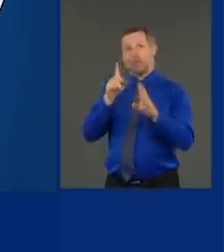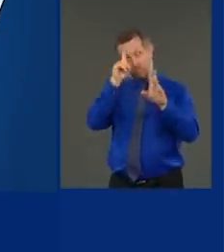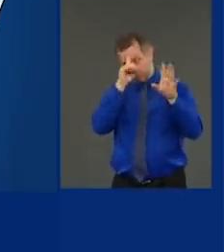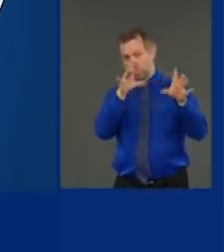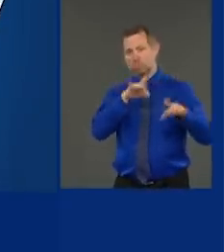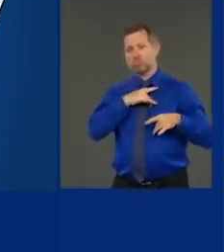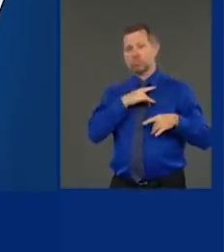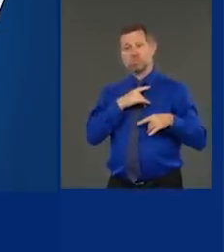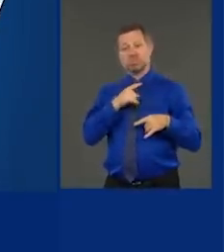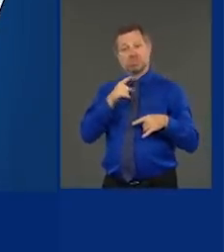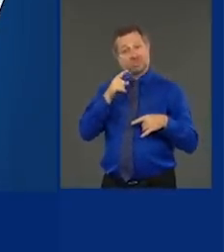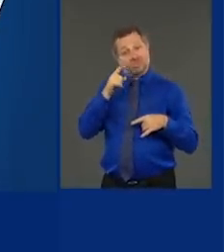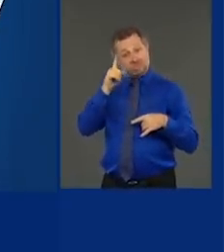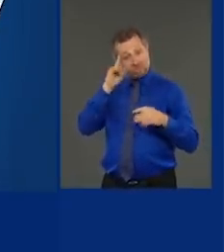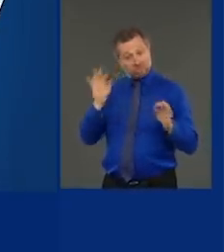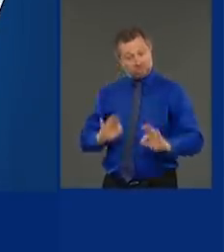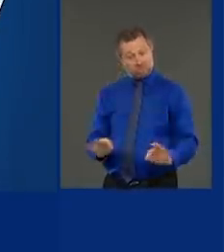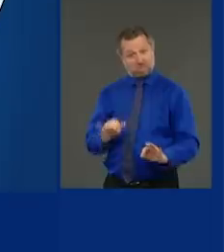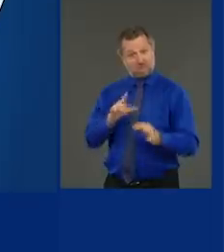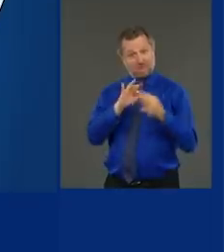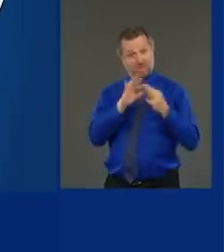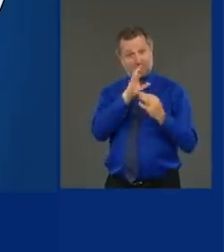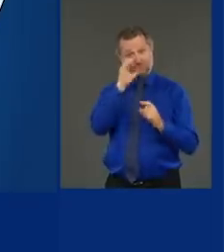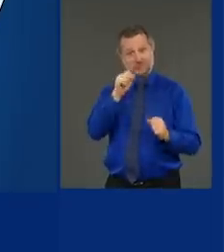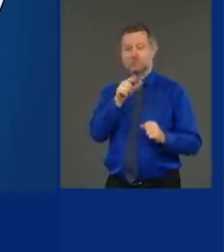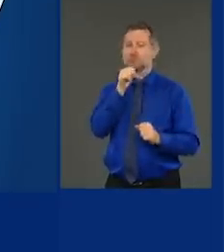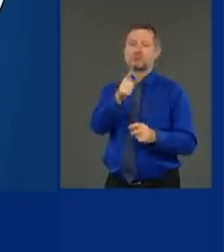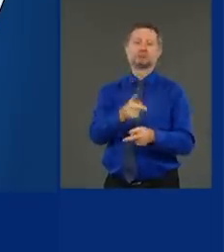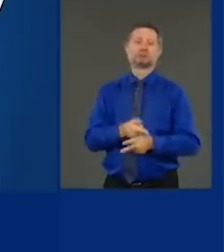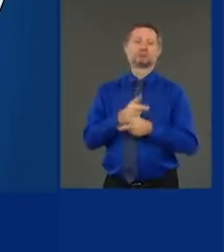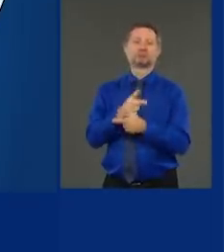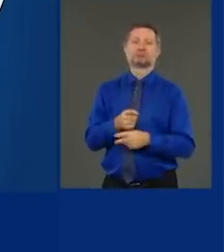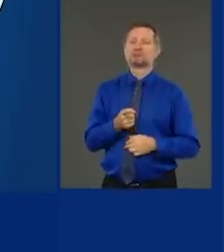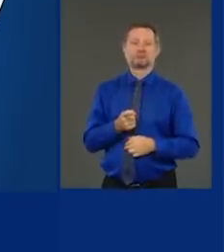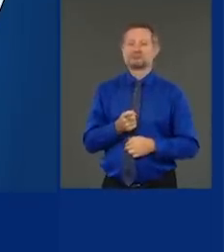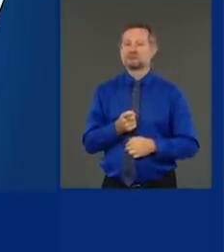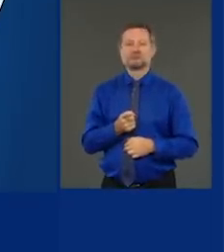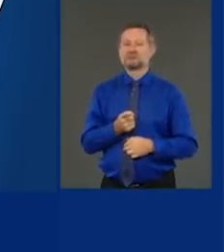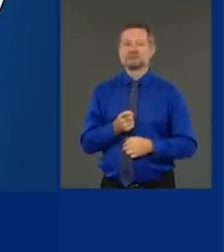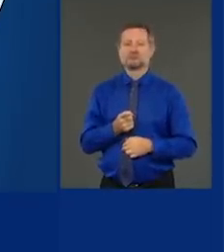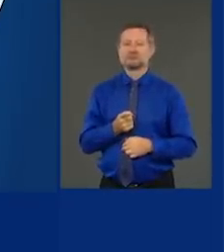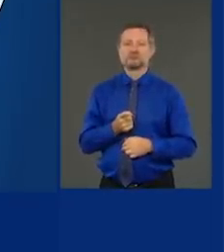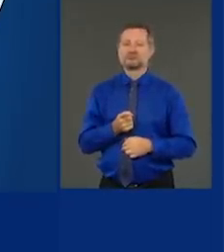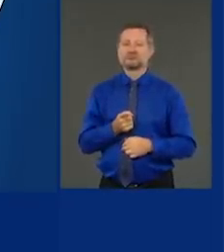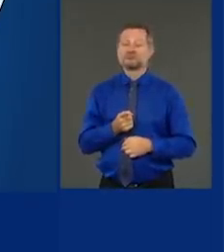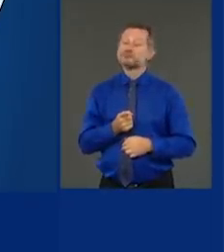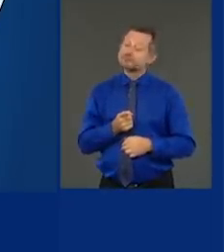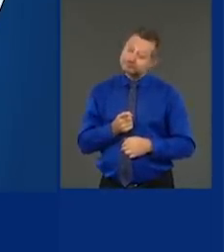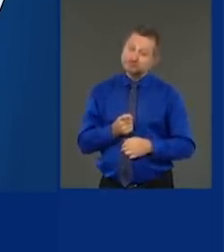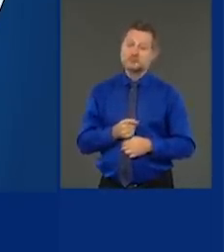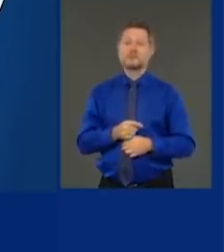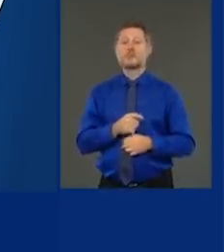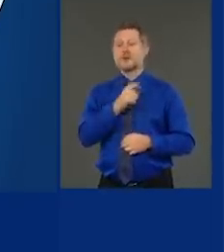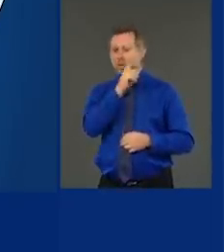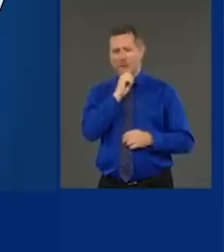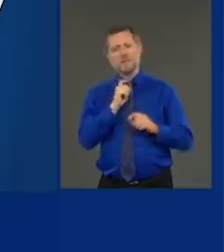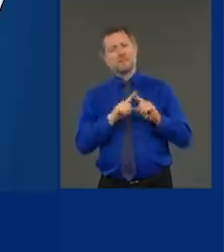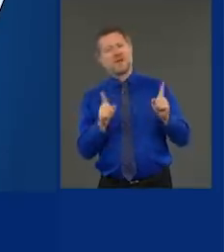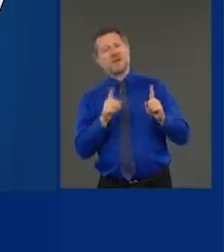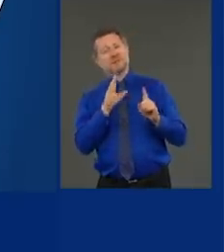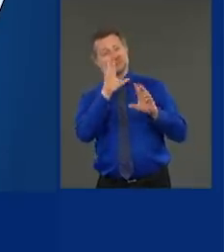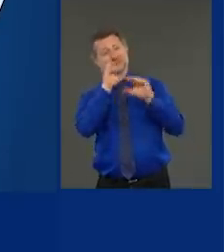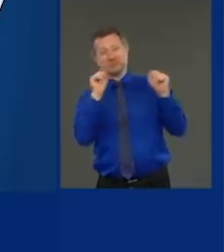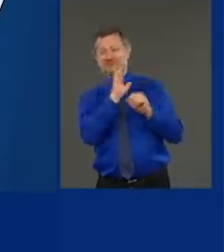then you wouldn't take the precautions that people were saying you should take. But that's what the President of the